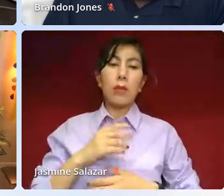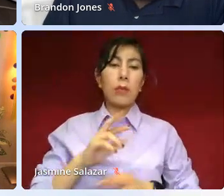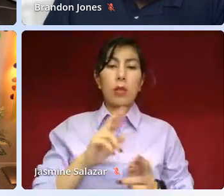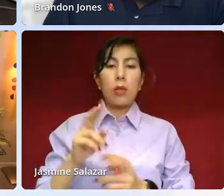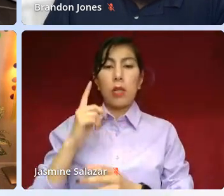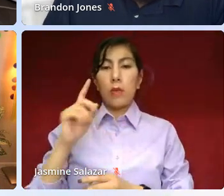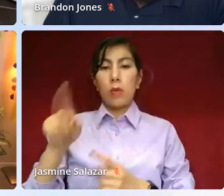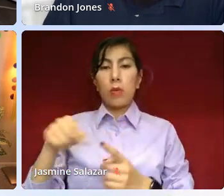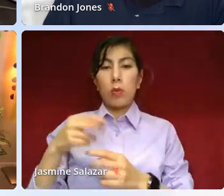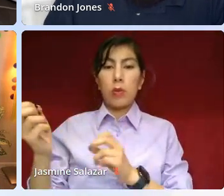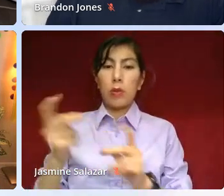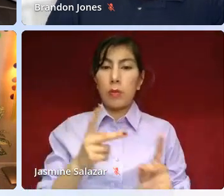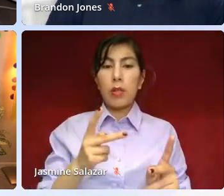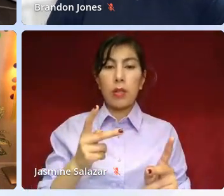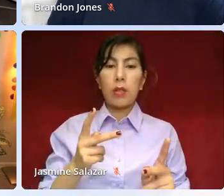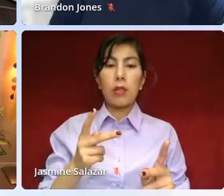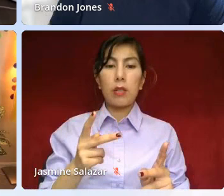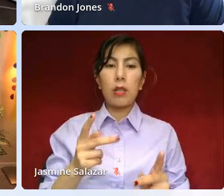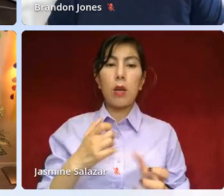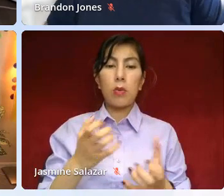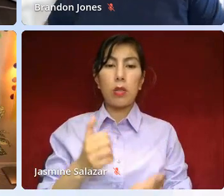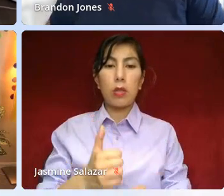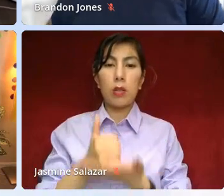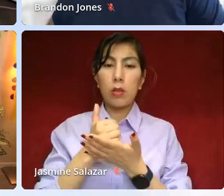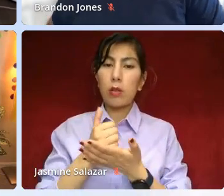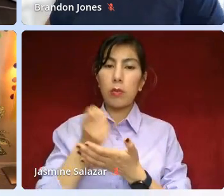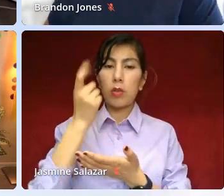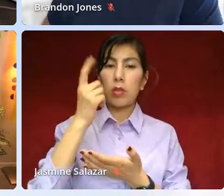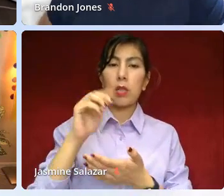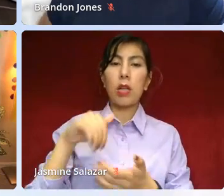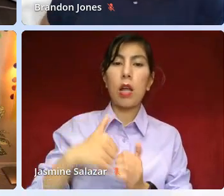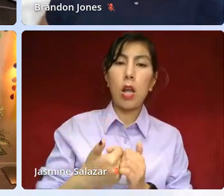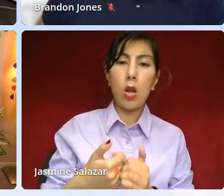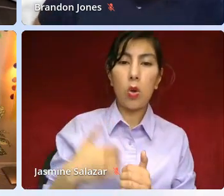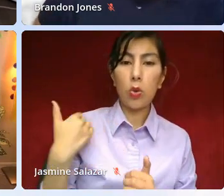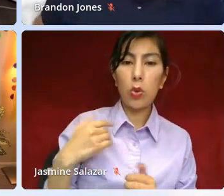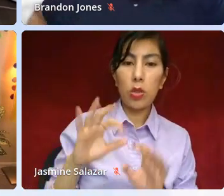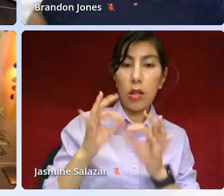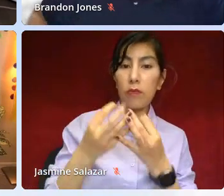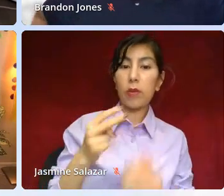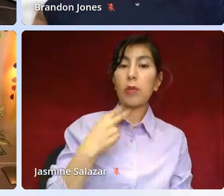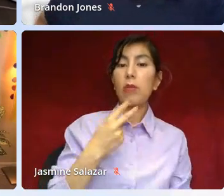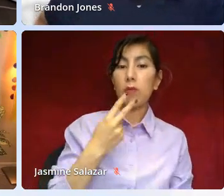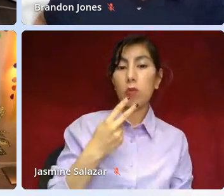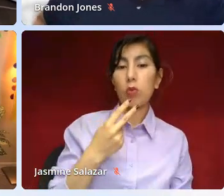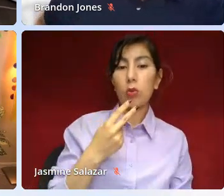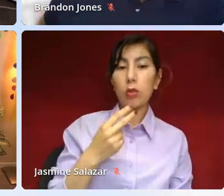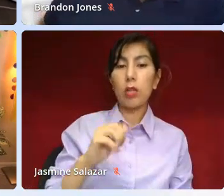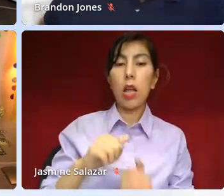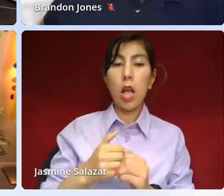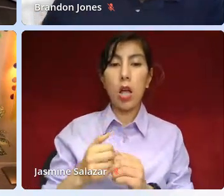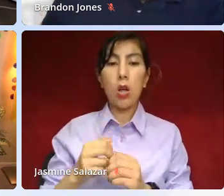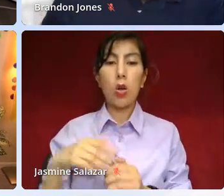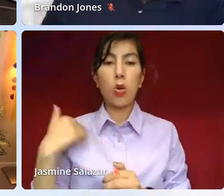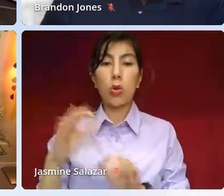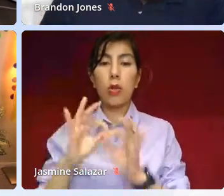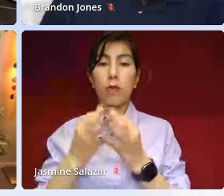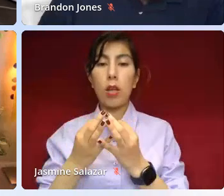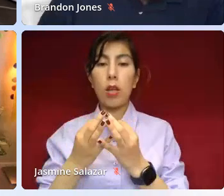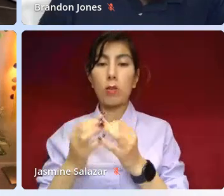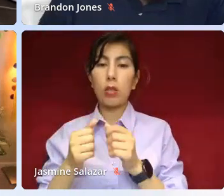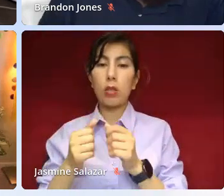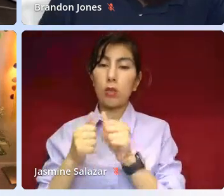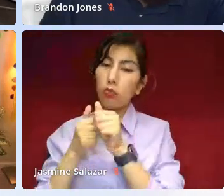come back. I want you to start to help us understand how youth and family voice, how youth and family are driving systems